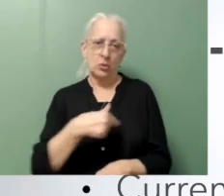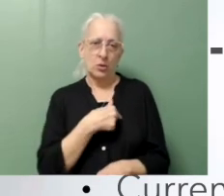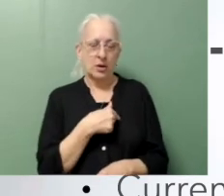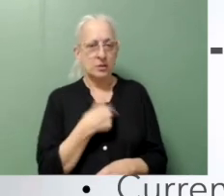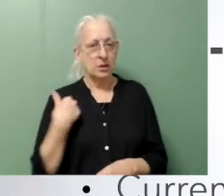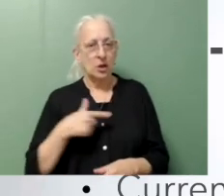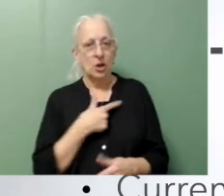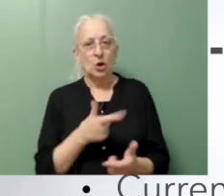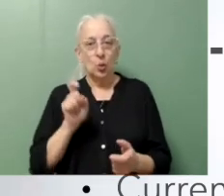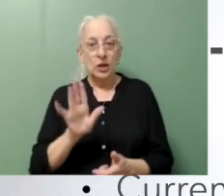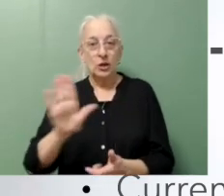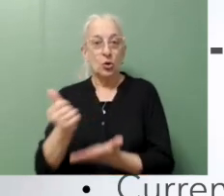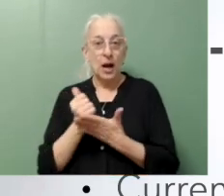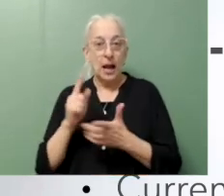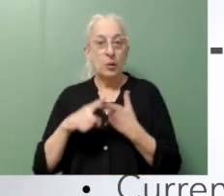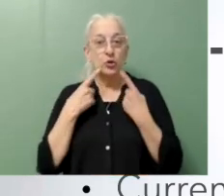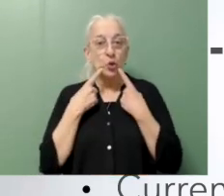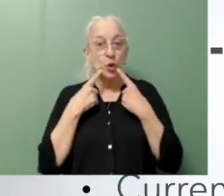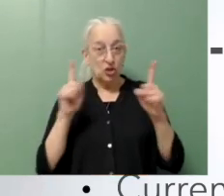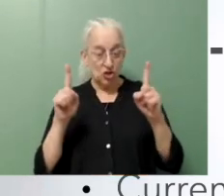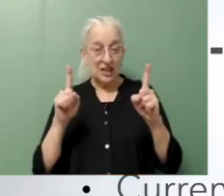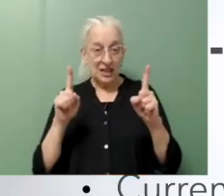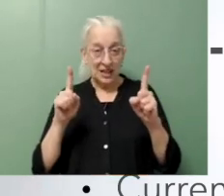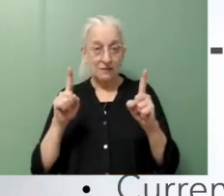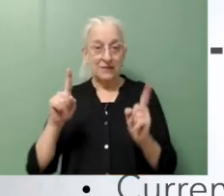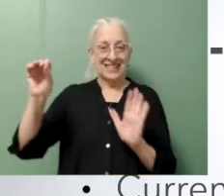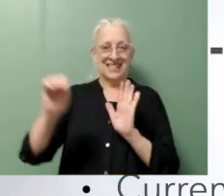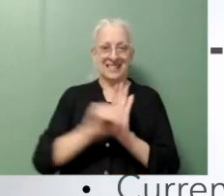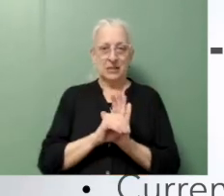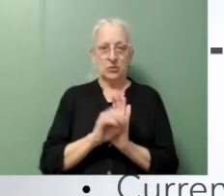the reductions in emissions from zero-emission heavy-duty adoption.